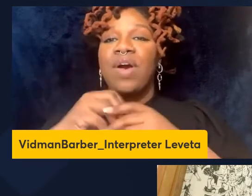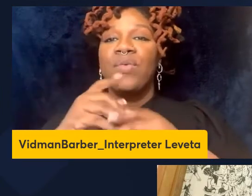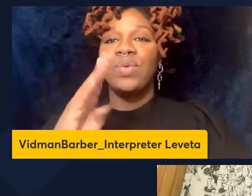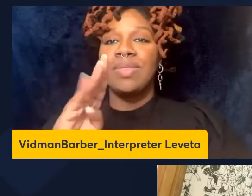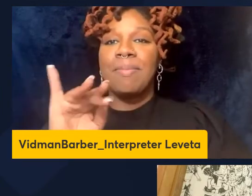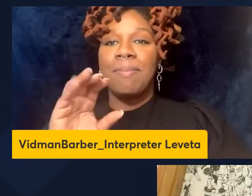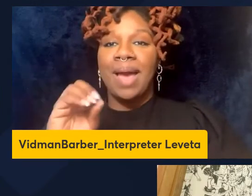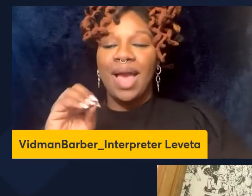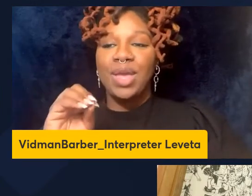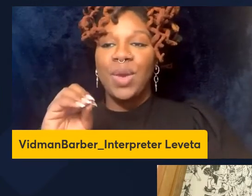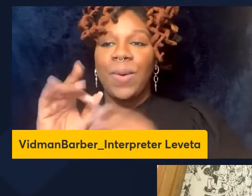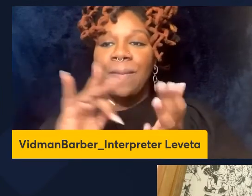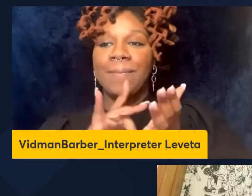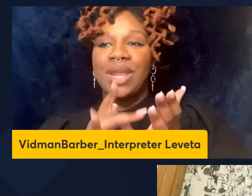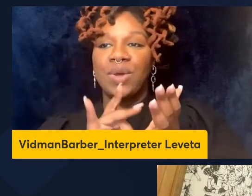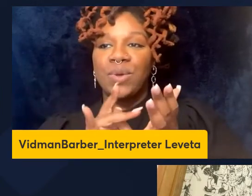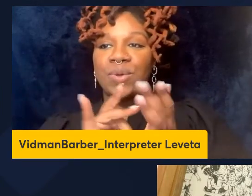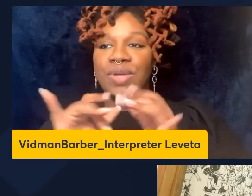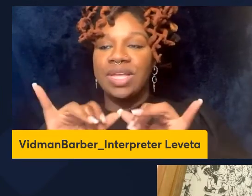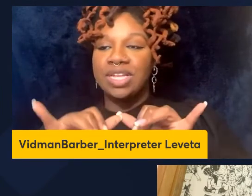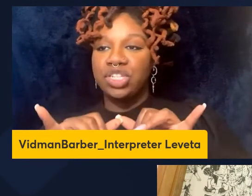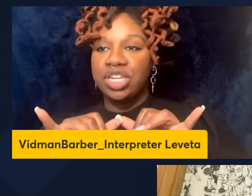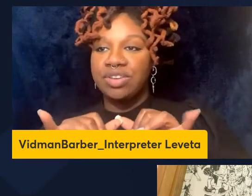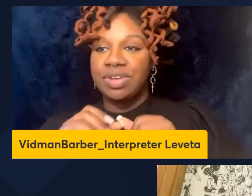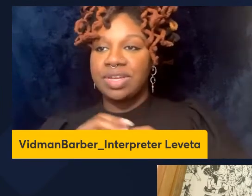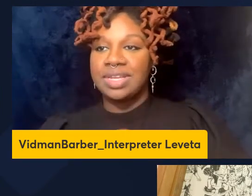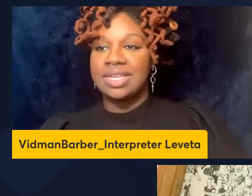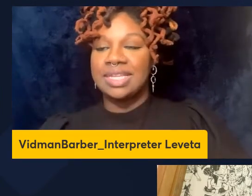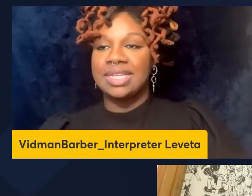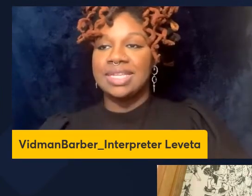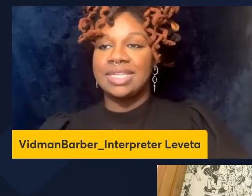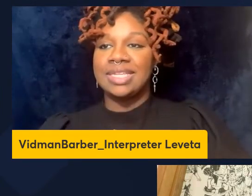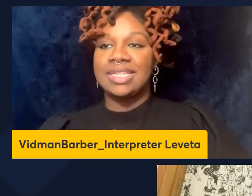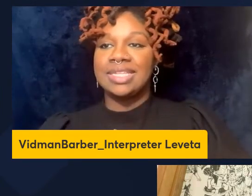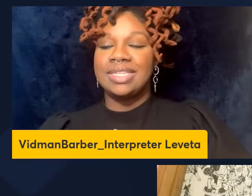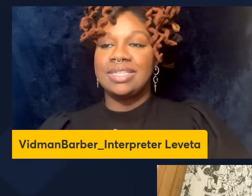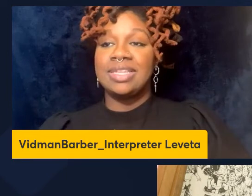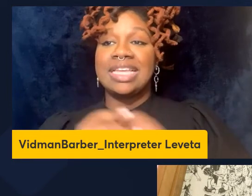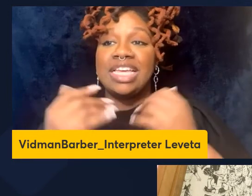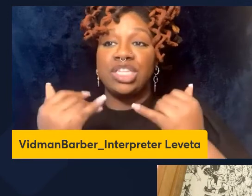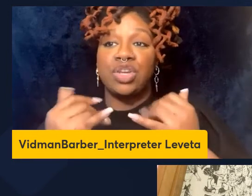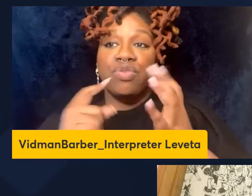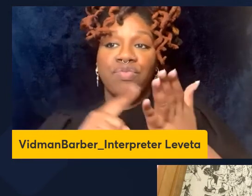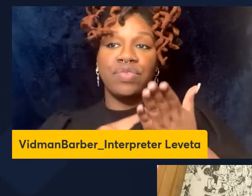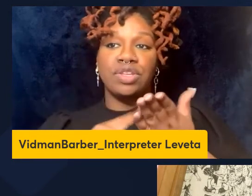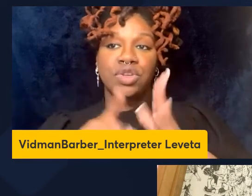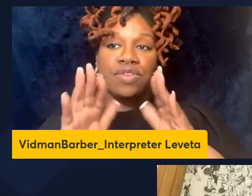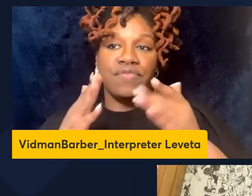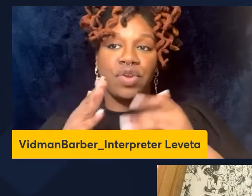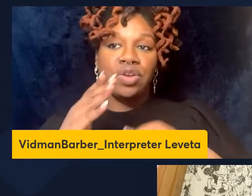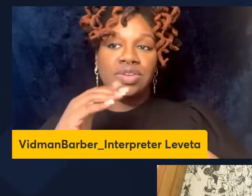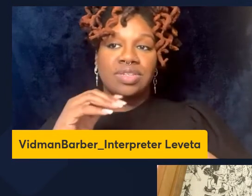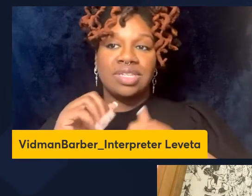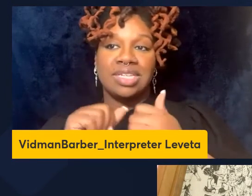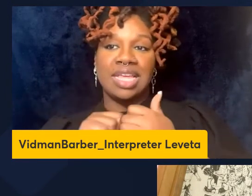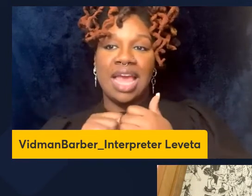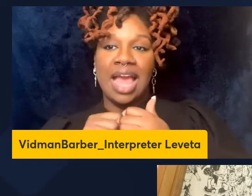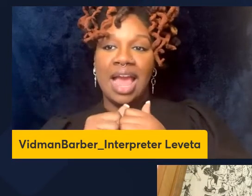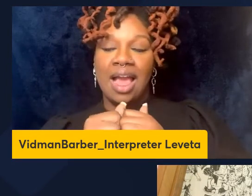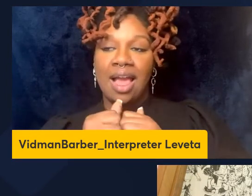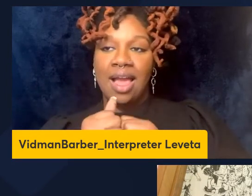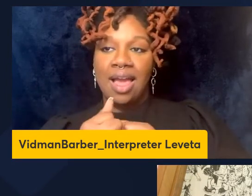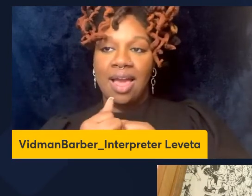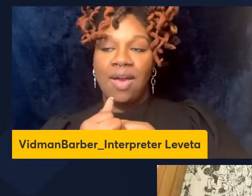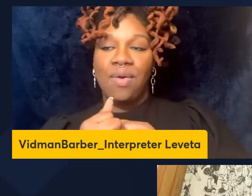Mosaic K99 scholar. His current research is focused on how inflammatory cytokine